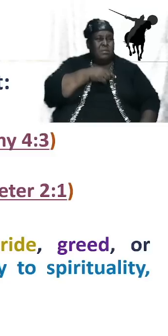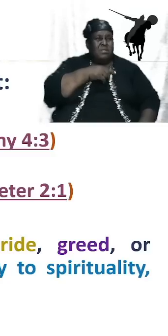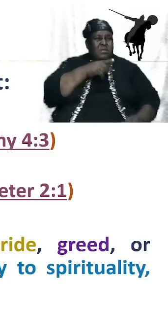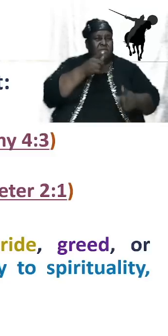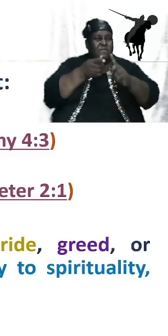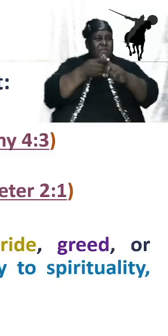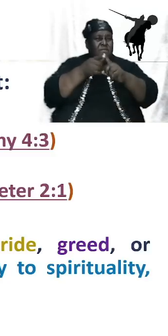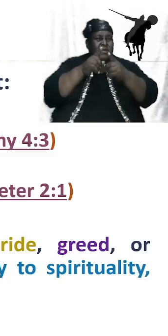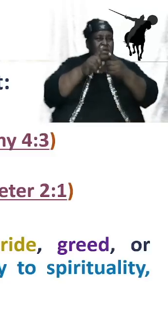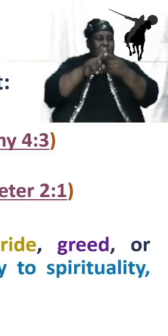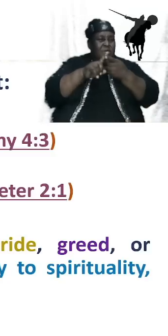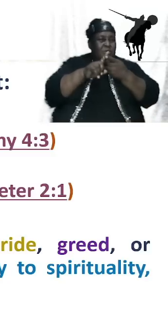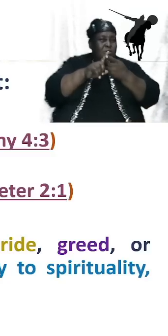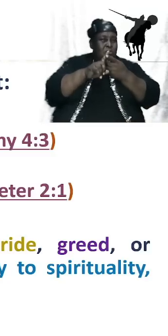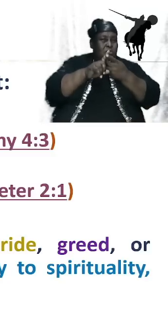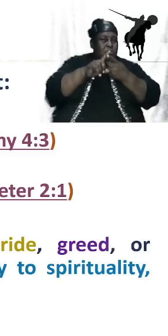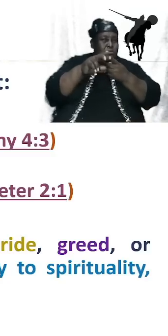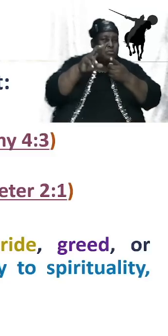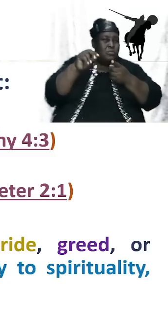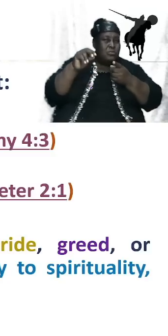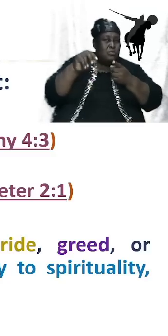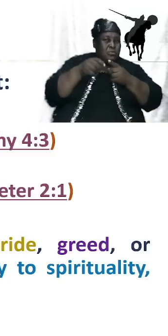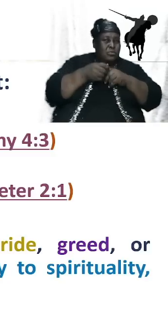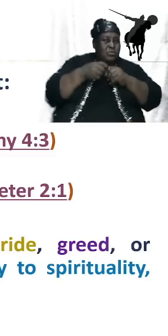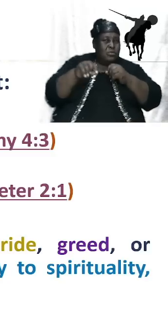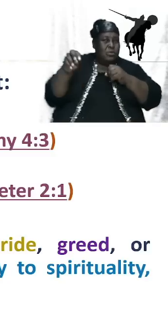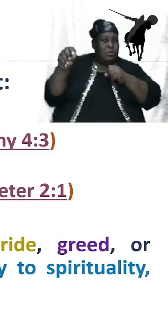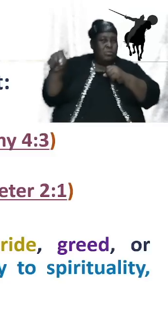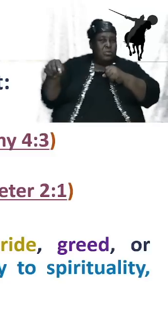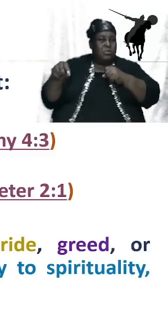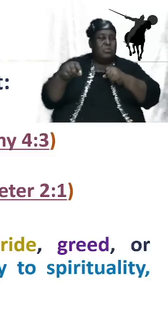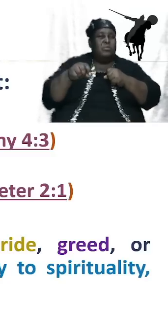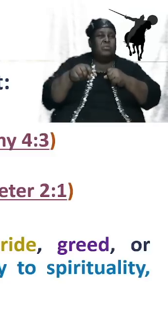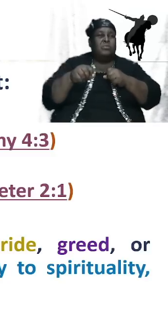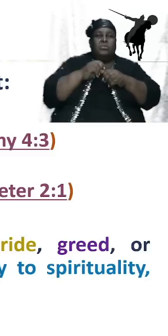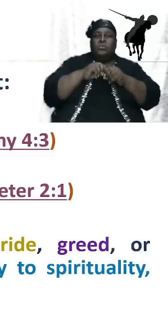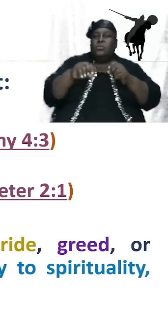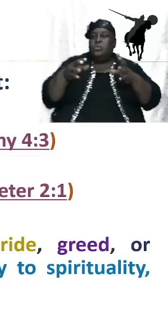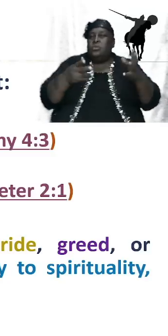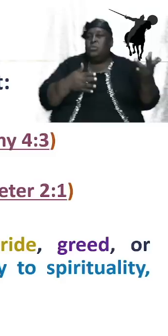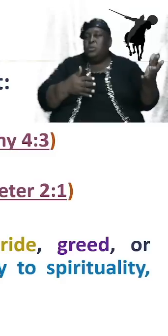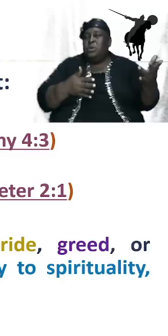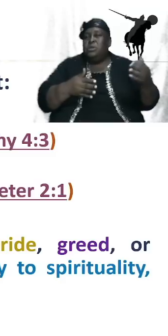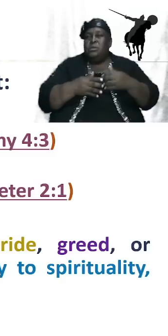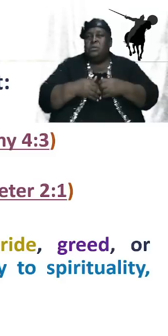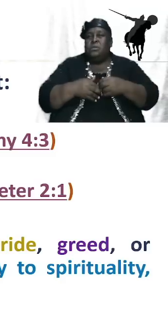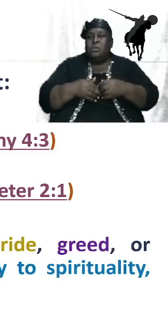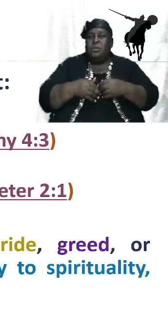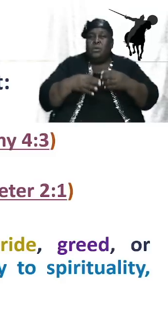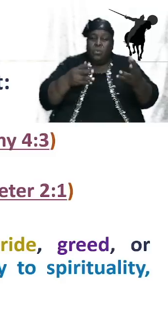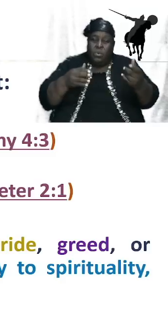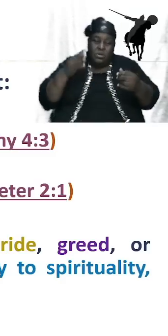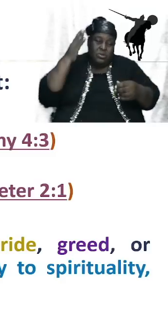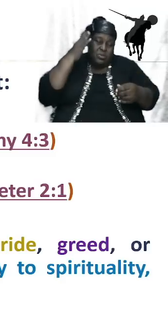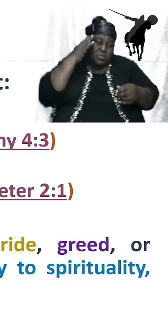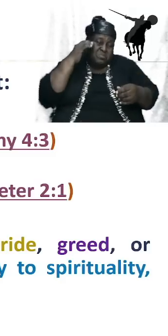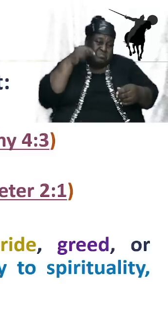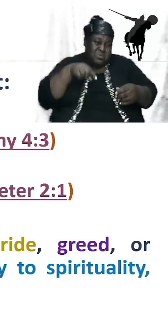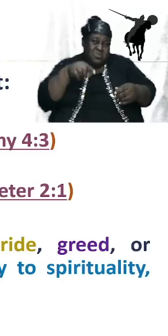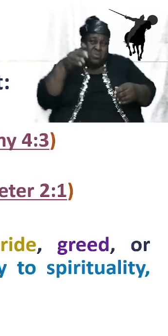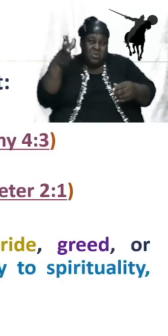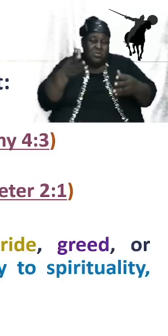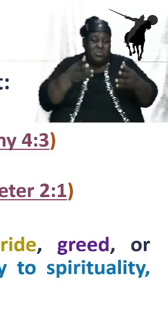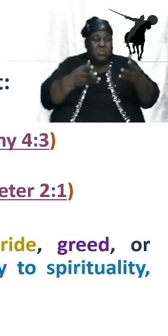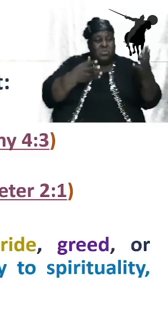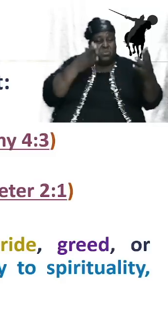who was a part of church, and he was so curious about some things, and he just couldn't wait. Amen. He wanted to know this, he wanted to know that, and